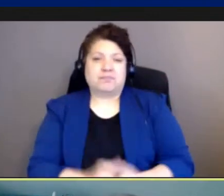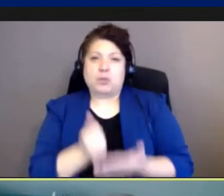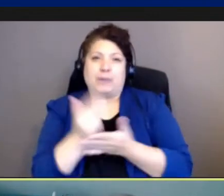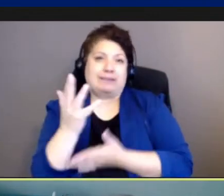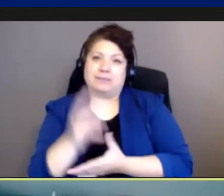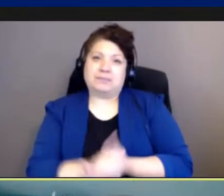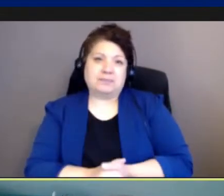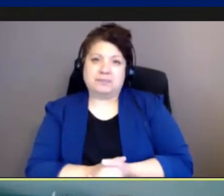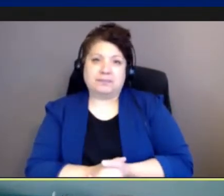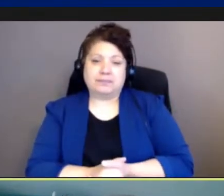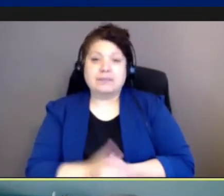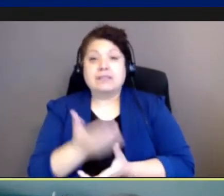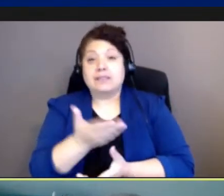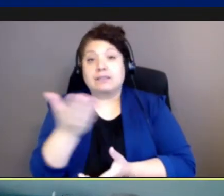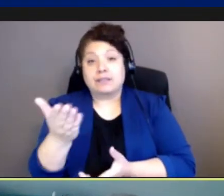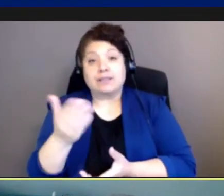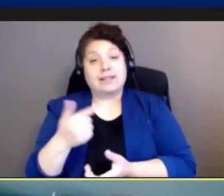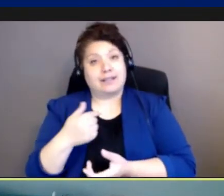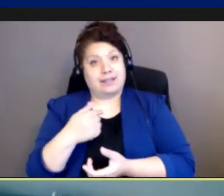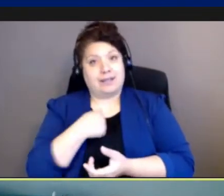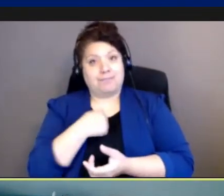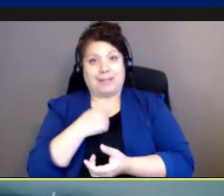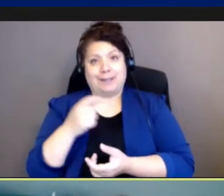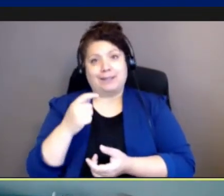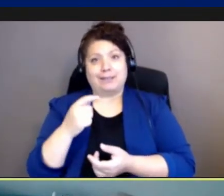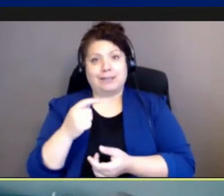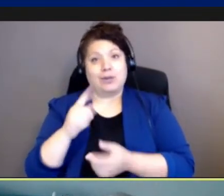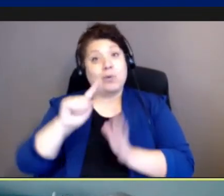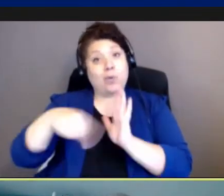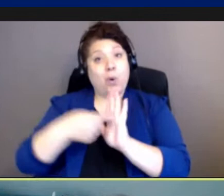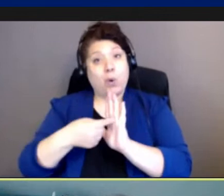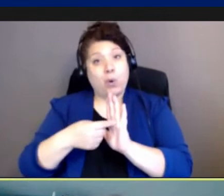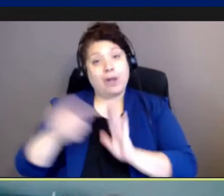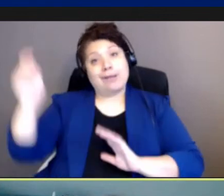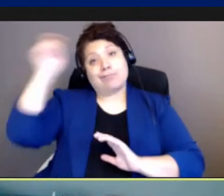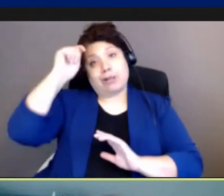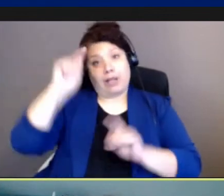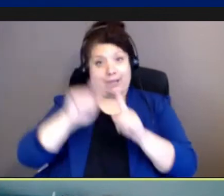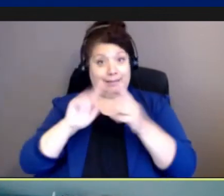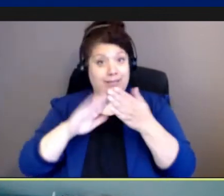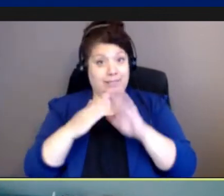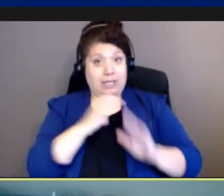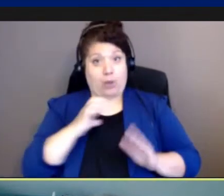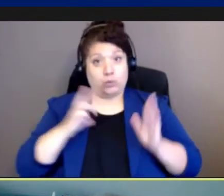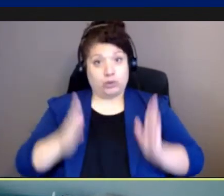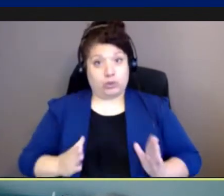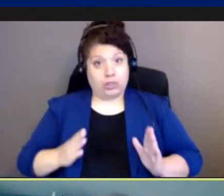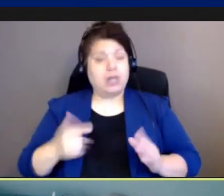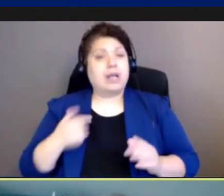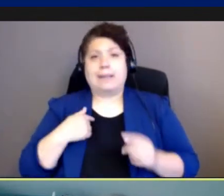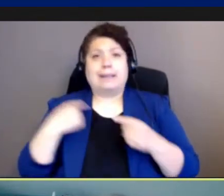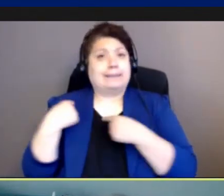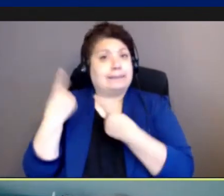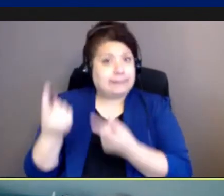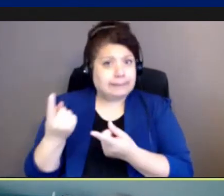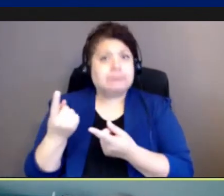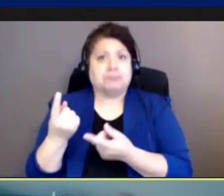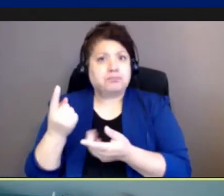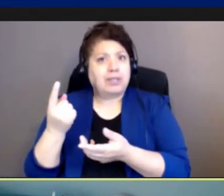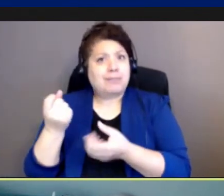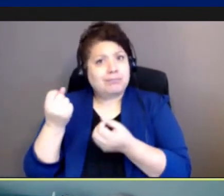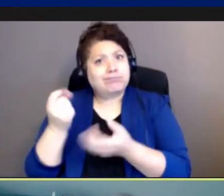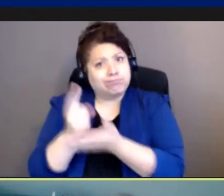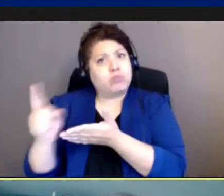Yeah, I can add, with putting on my counselor hat as opposed to my chair hat. I've been getting inquiries for weeks now from people as